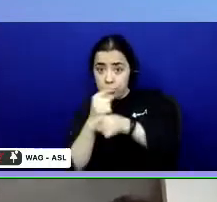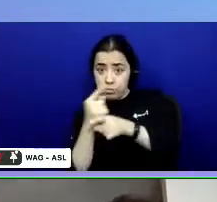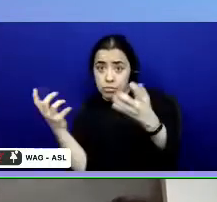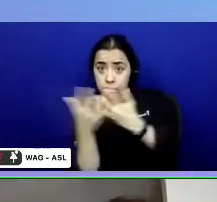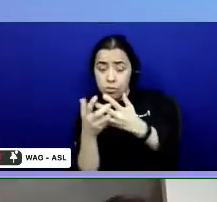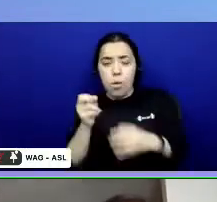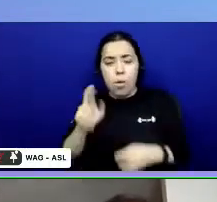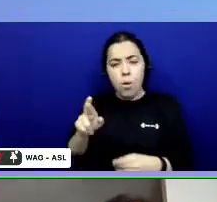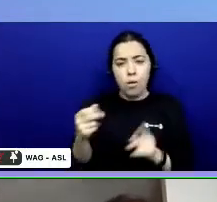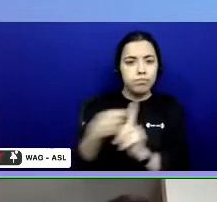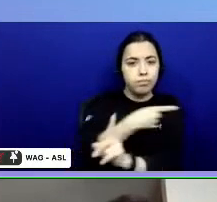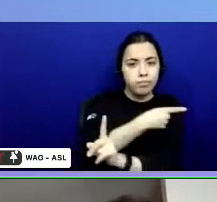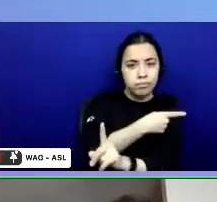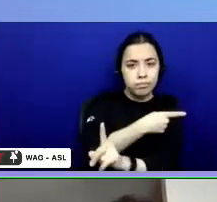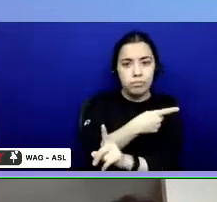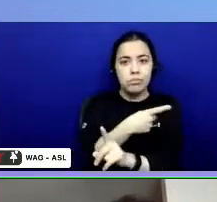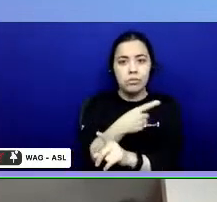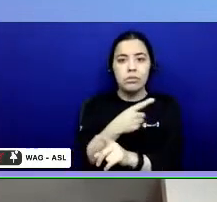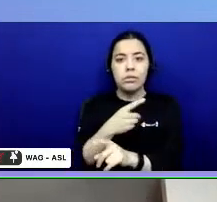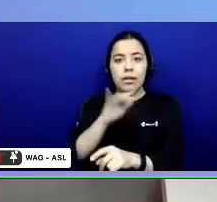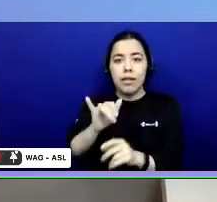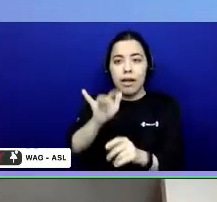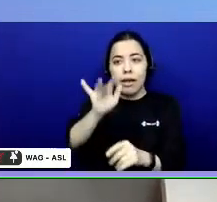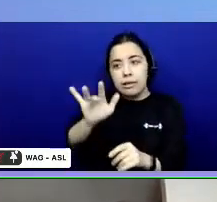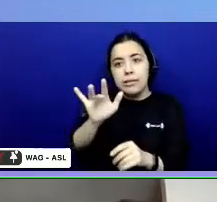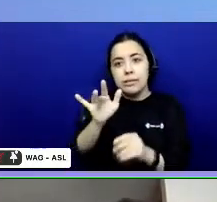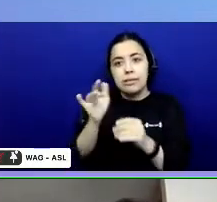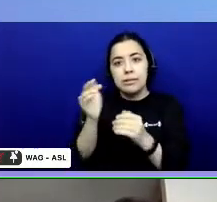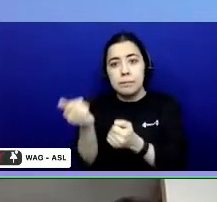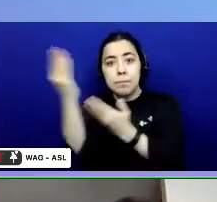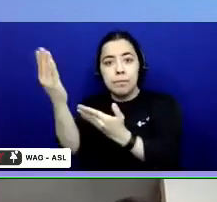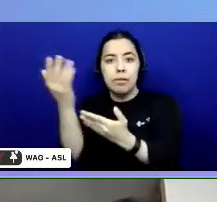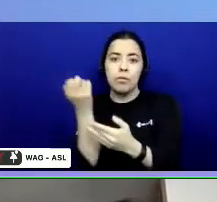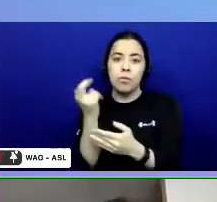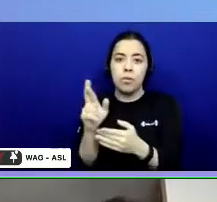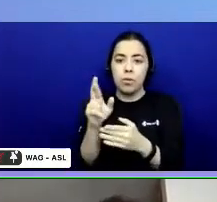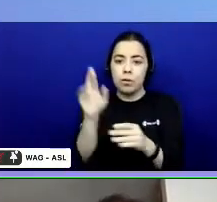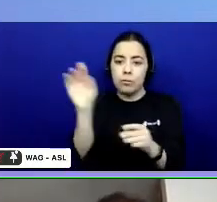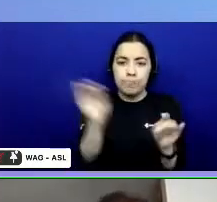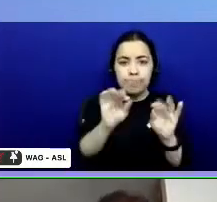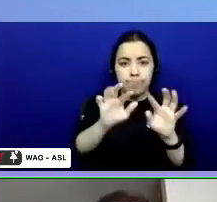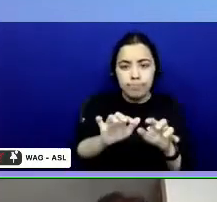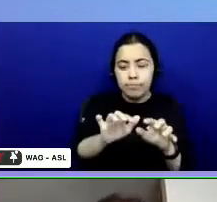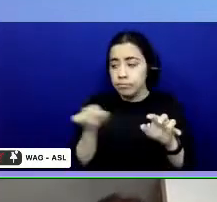inputs. Our machine learning is able to do that. And then we take this inference and we compare it